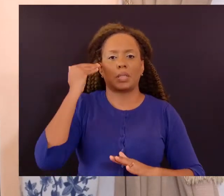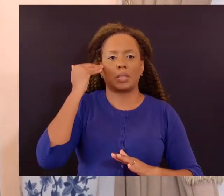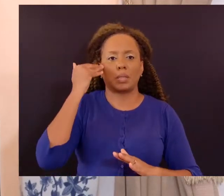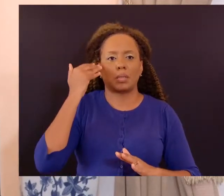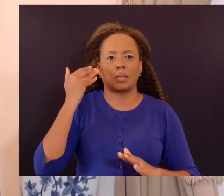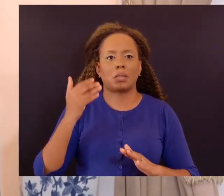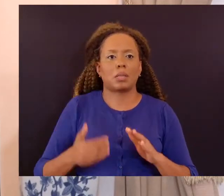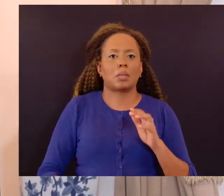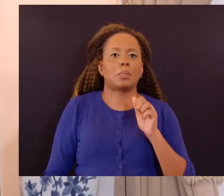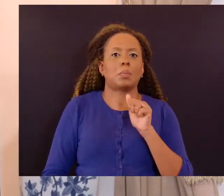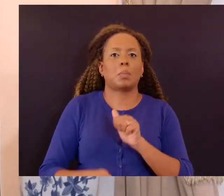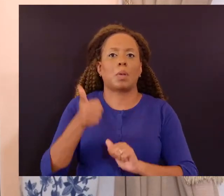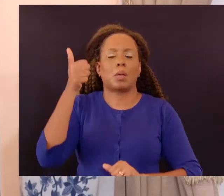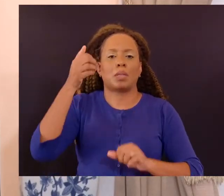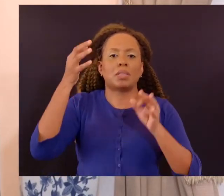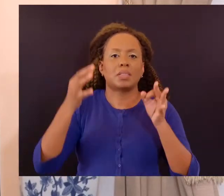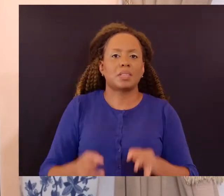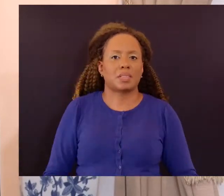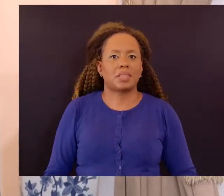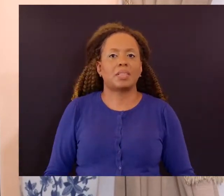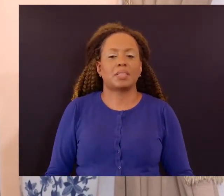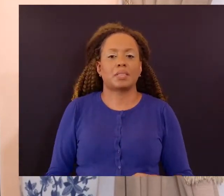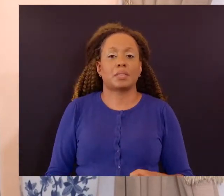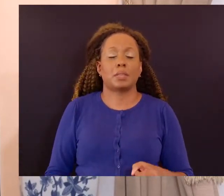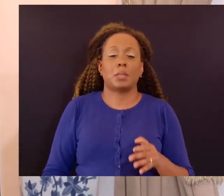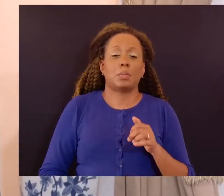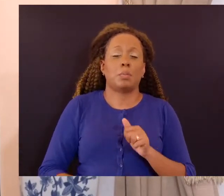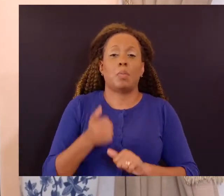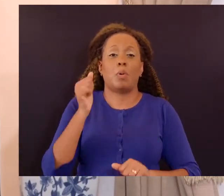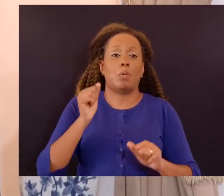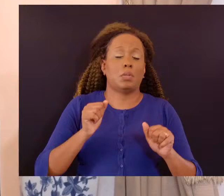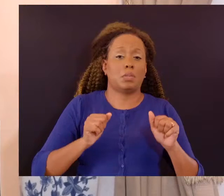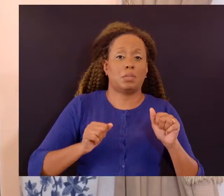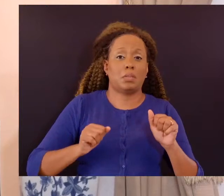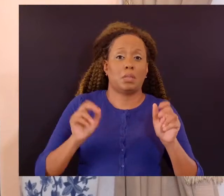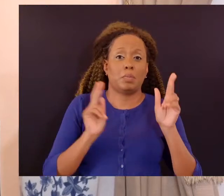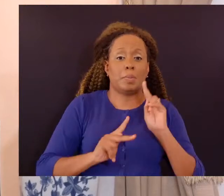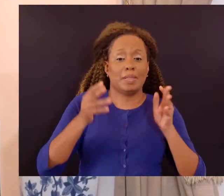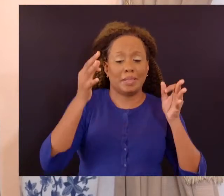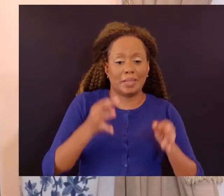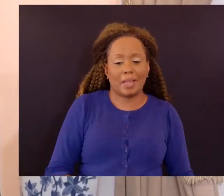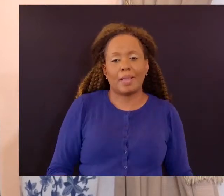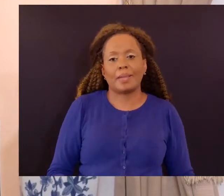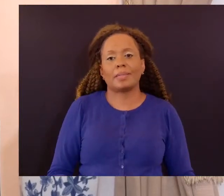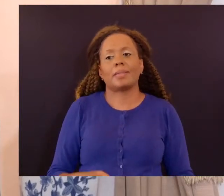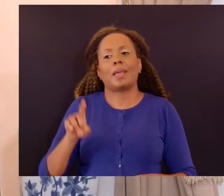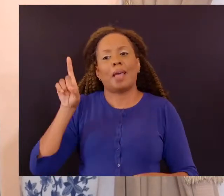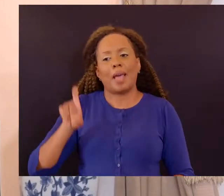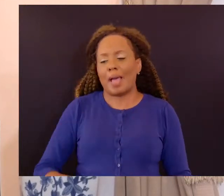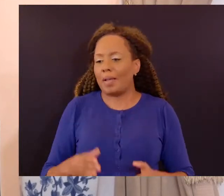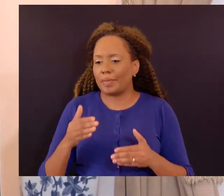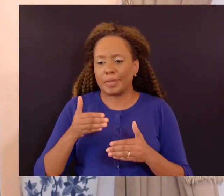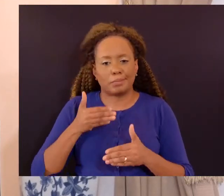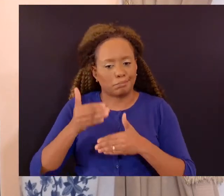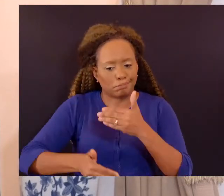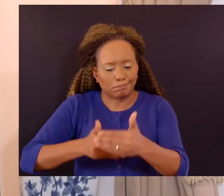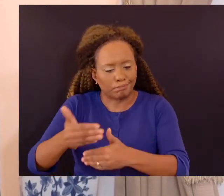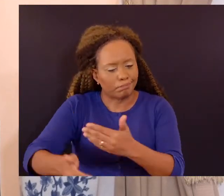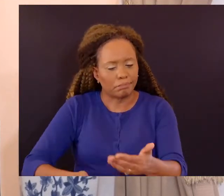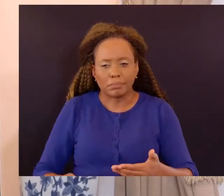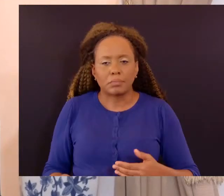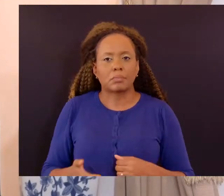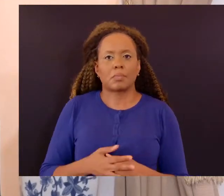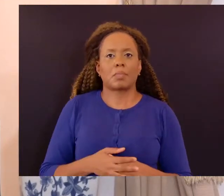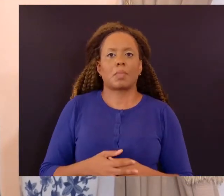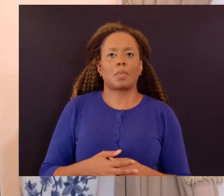the majority decision is what has gone forward. What that means, however, is that we will, as we have shown in the past year,